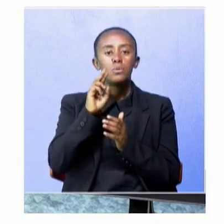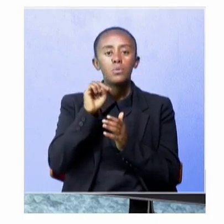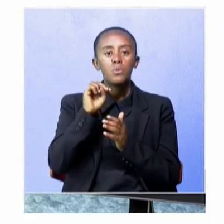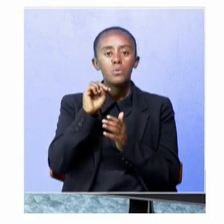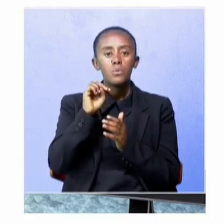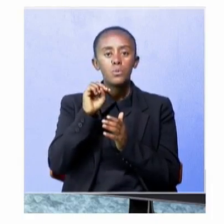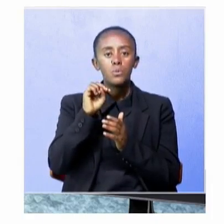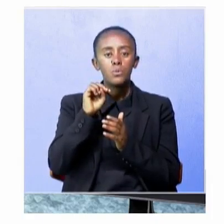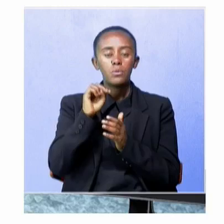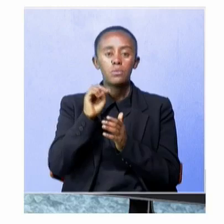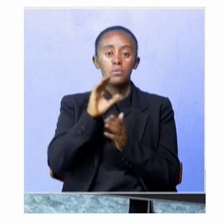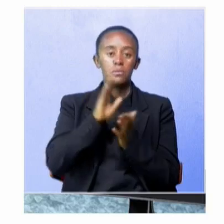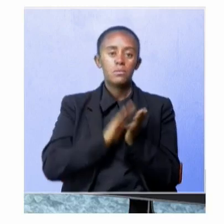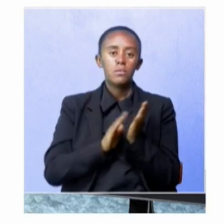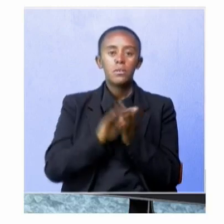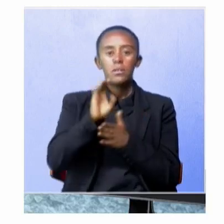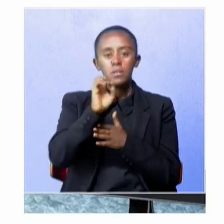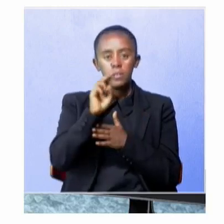during